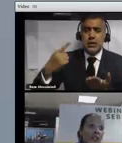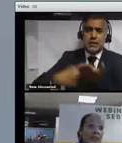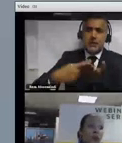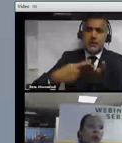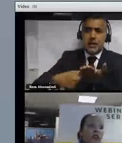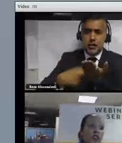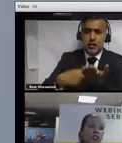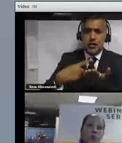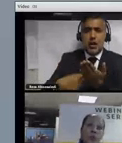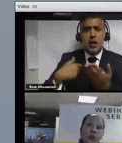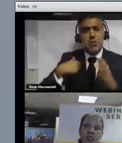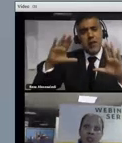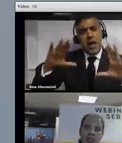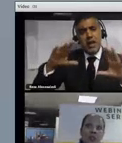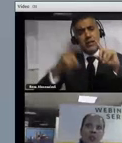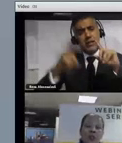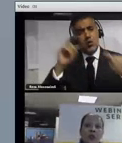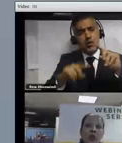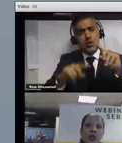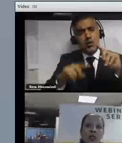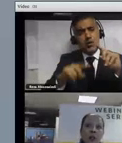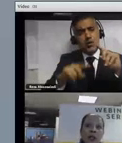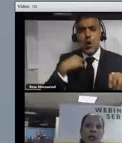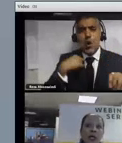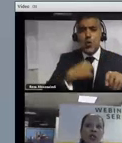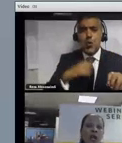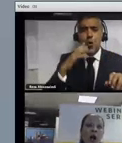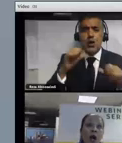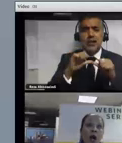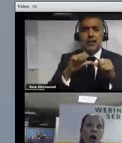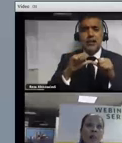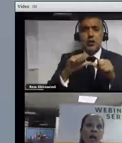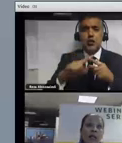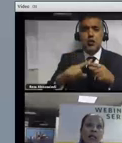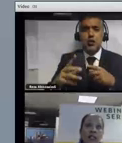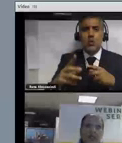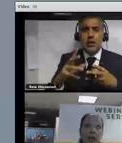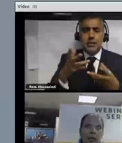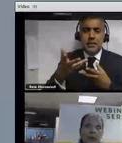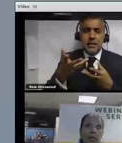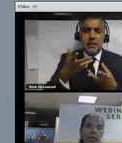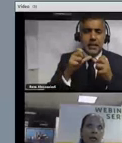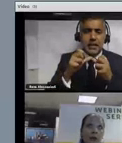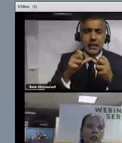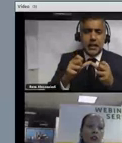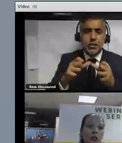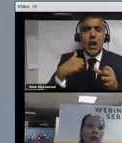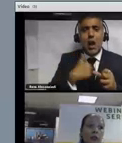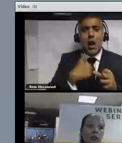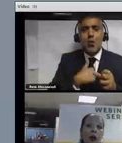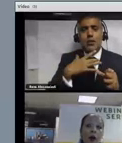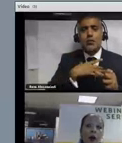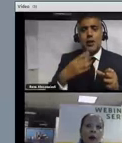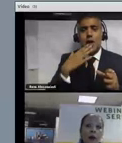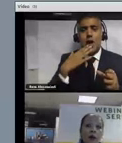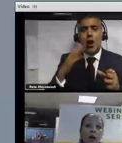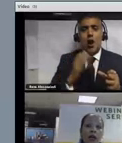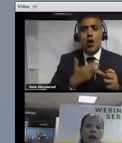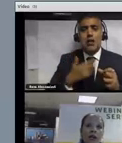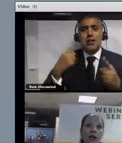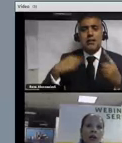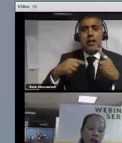got excellent questions. We will continue to engage. I'd like to thank our sign language interpreter, but